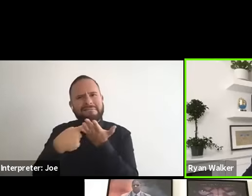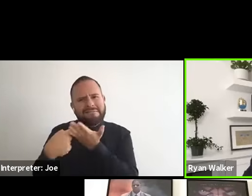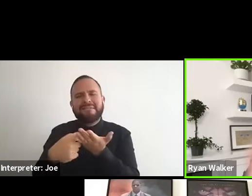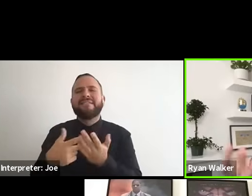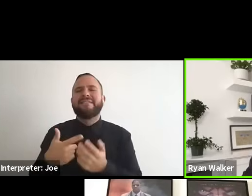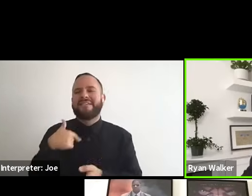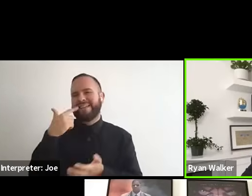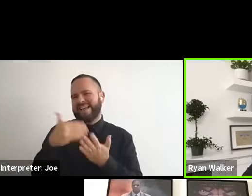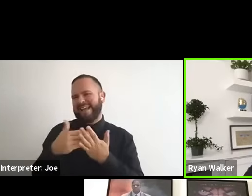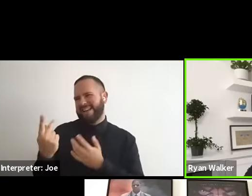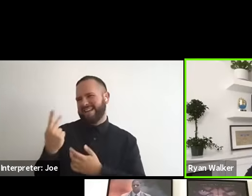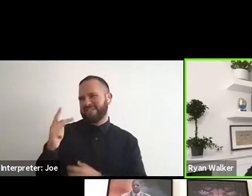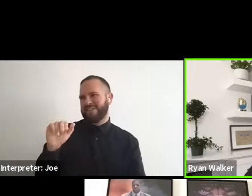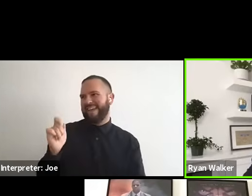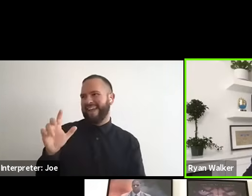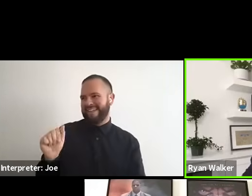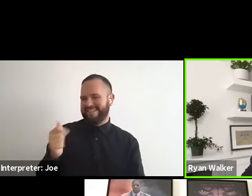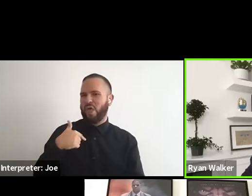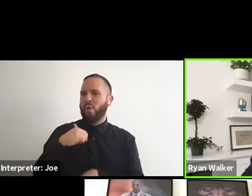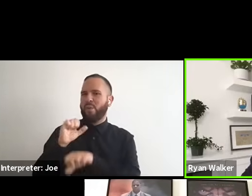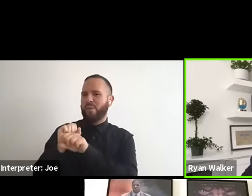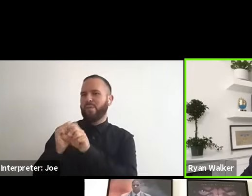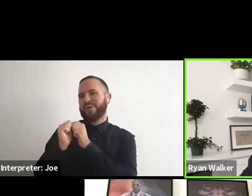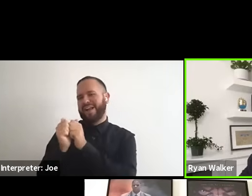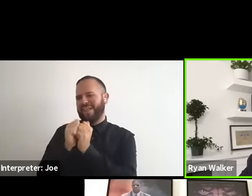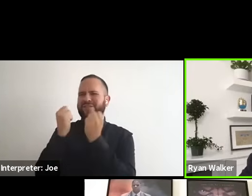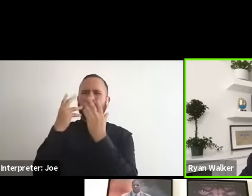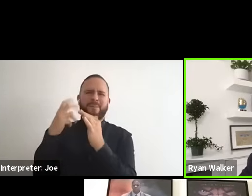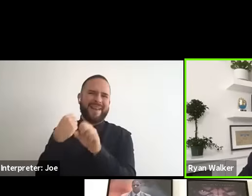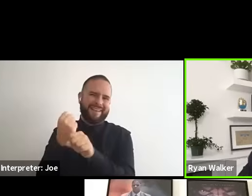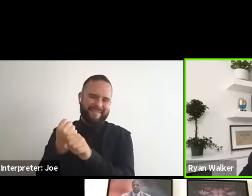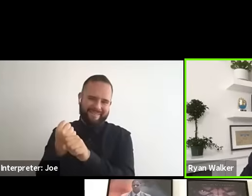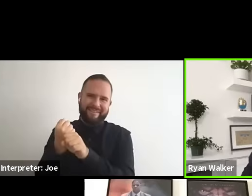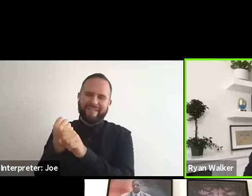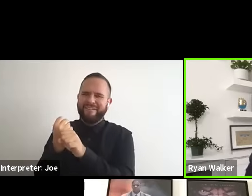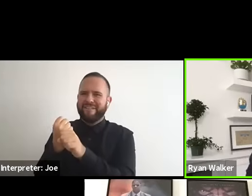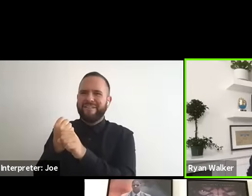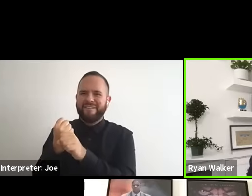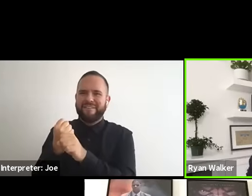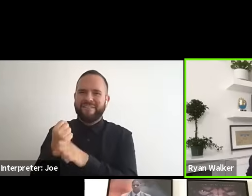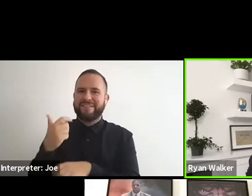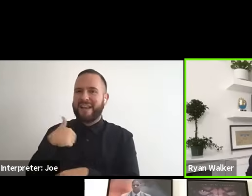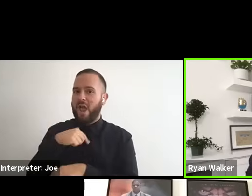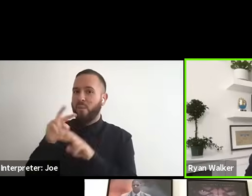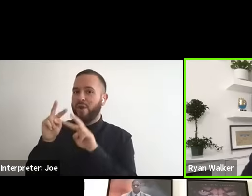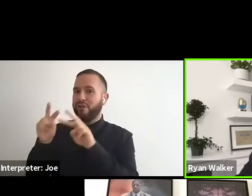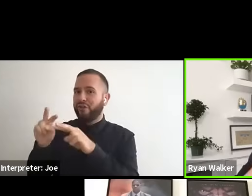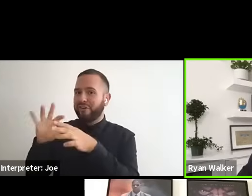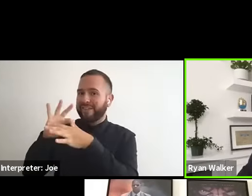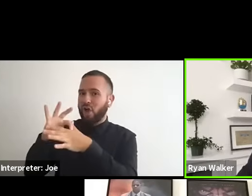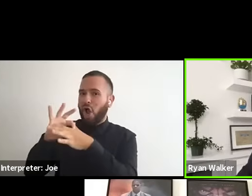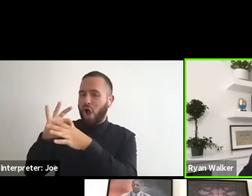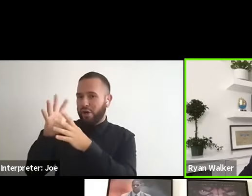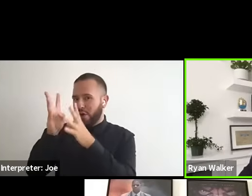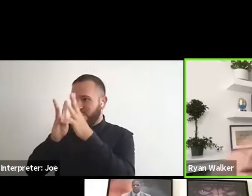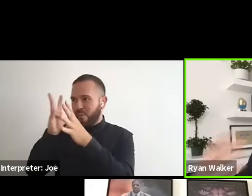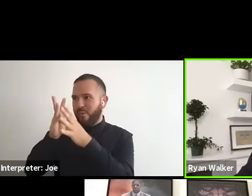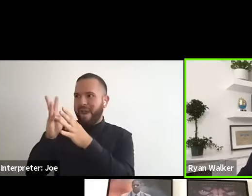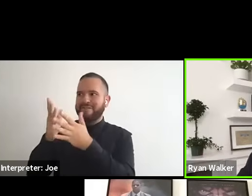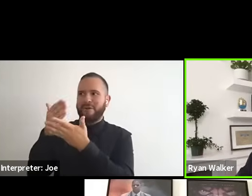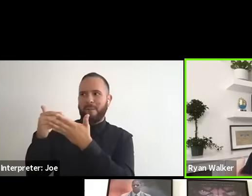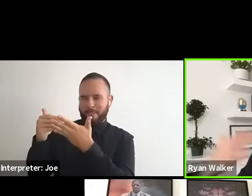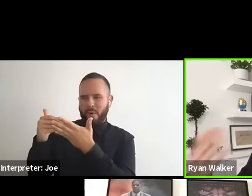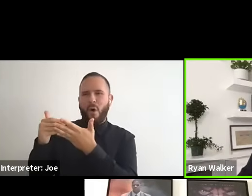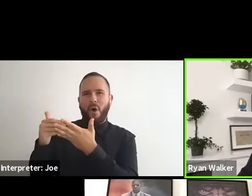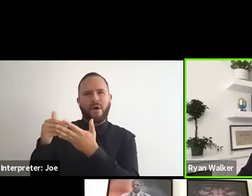work together with Osbrink and TSMA for many years and look at the content creation component of being a talent, the